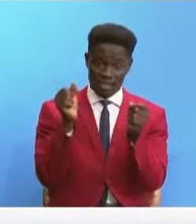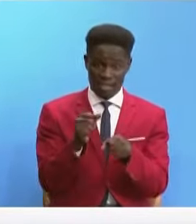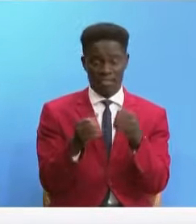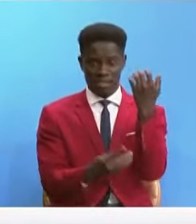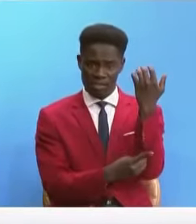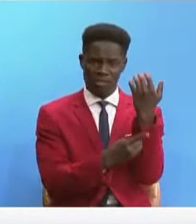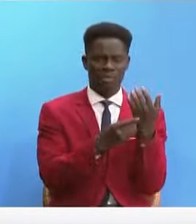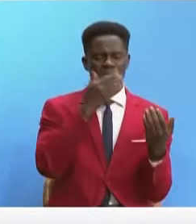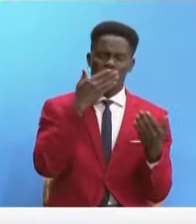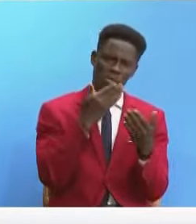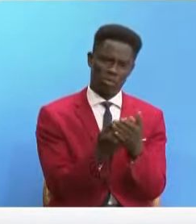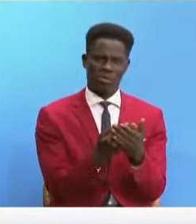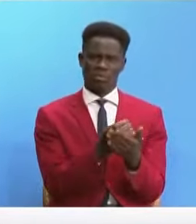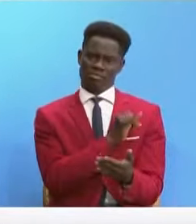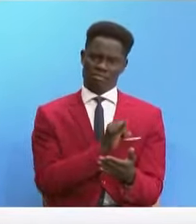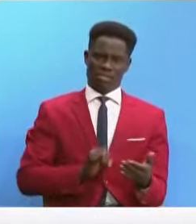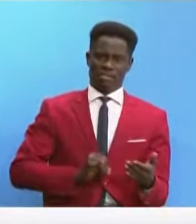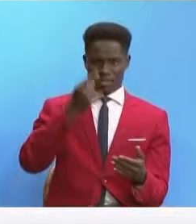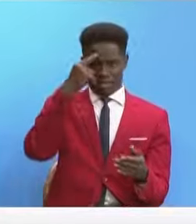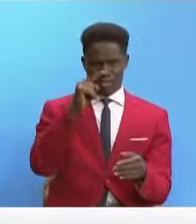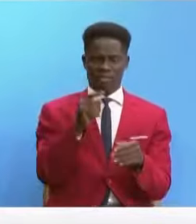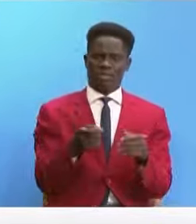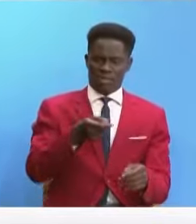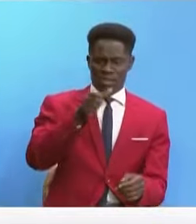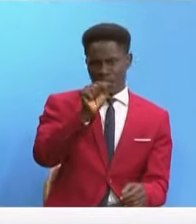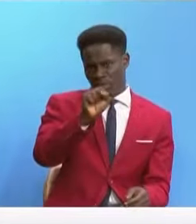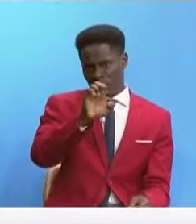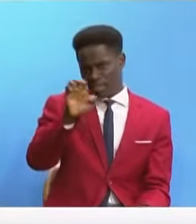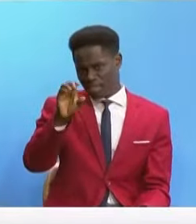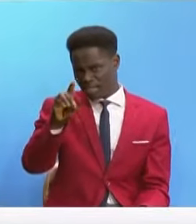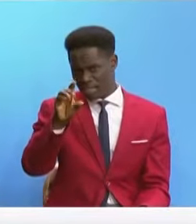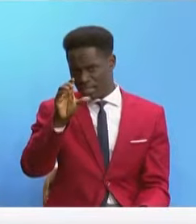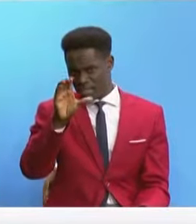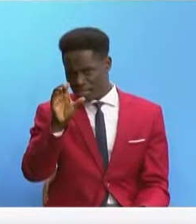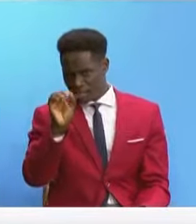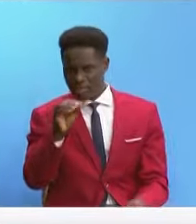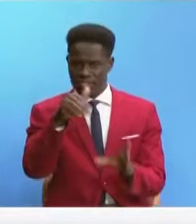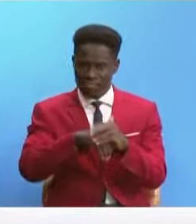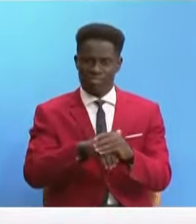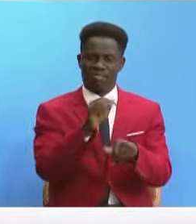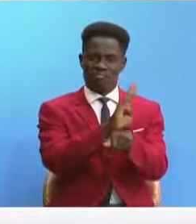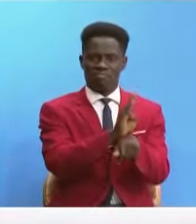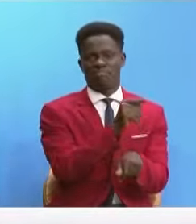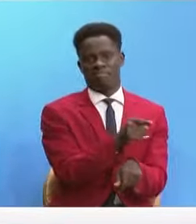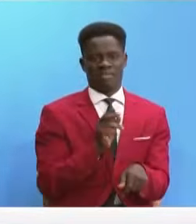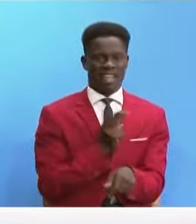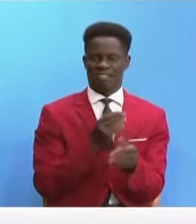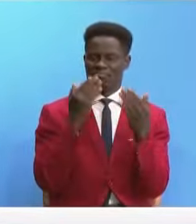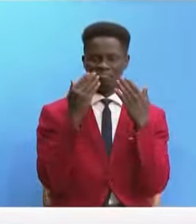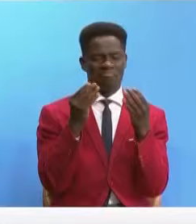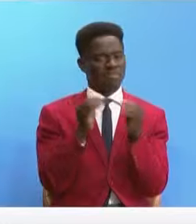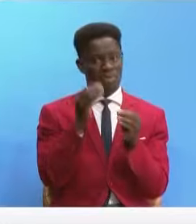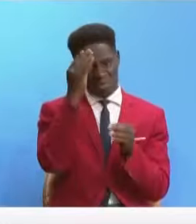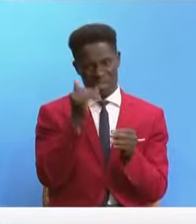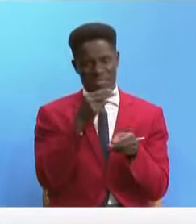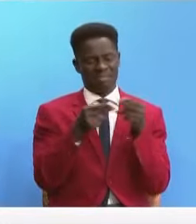a proper seed industry or a seed company, Seedco, in Burundi. As we are very thankful to Burundi, the